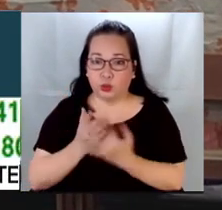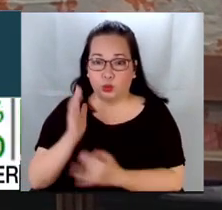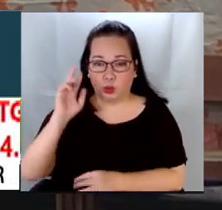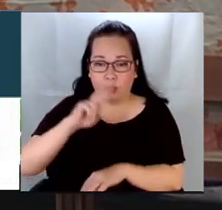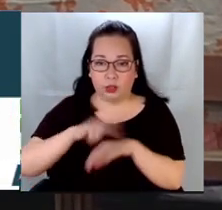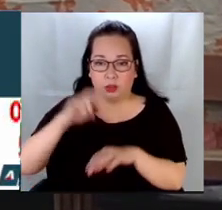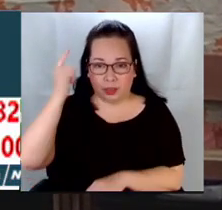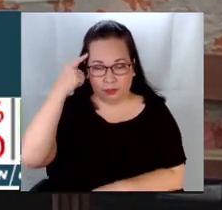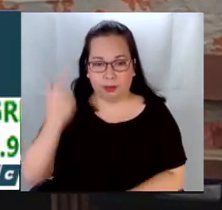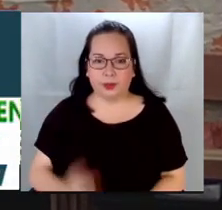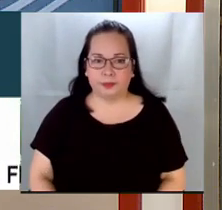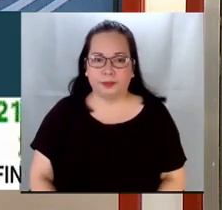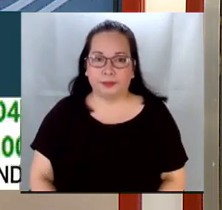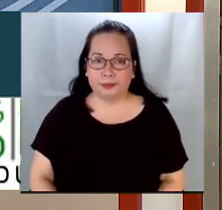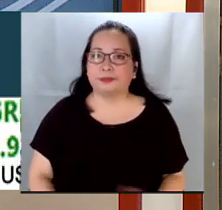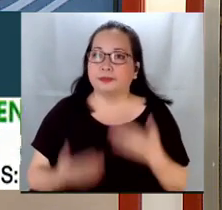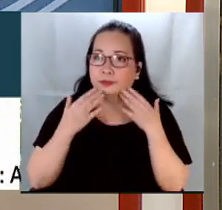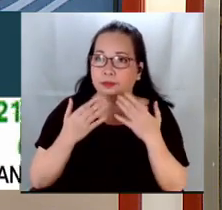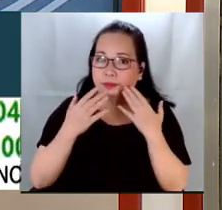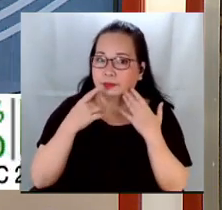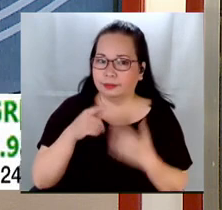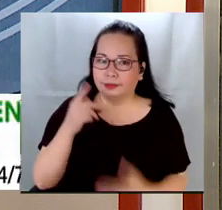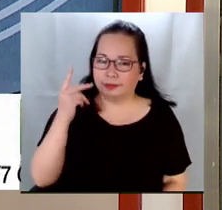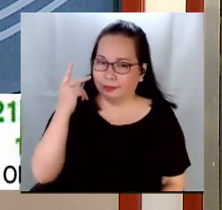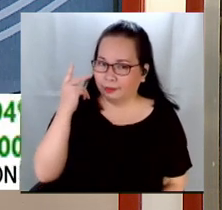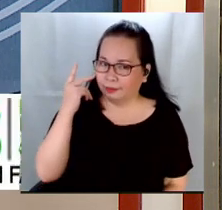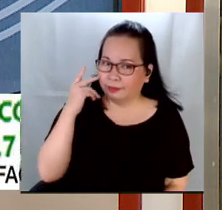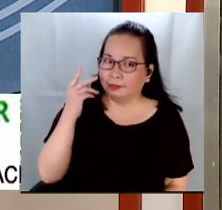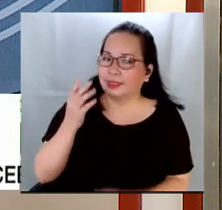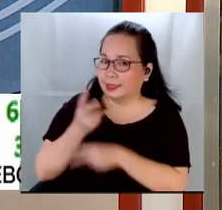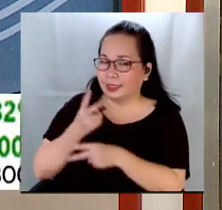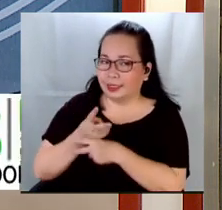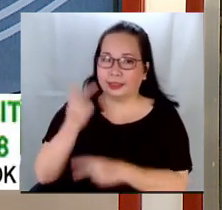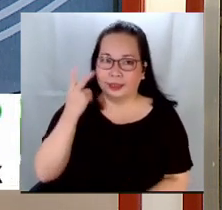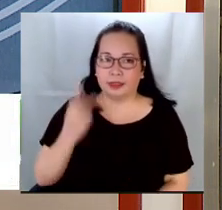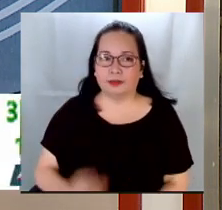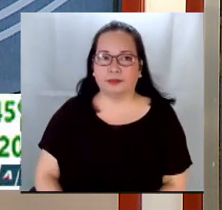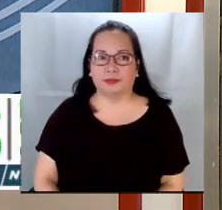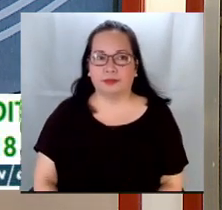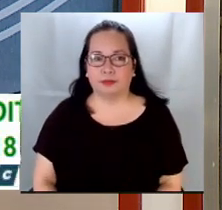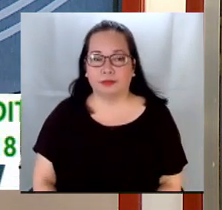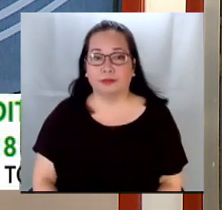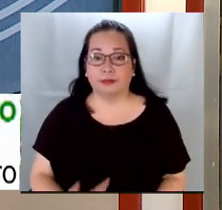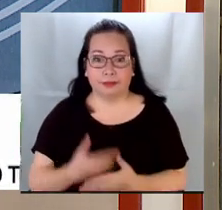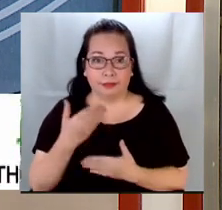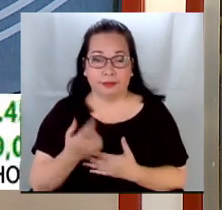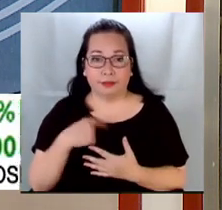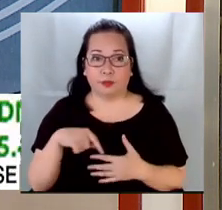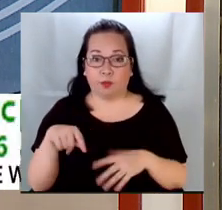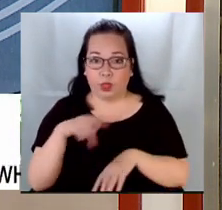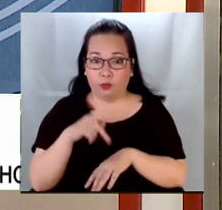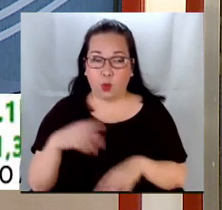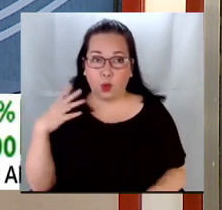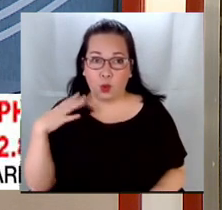Carmina? Thanks a lot. Katrina Domingo there joining us on the line. Keep safe, Kat. Take care. Moving on, as the country waits for the